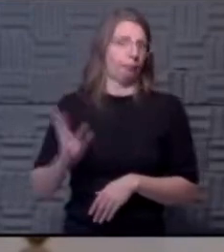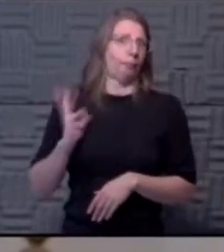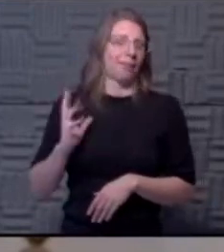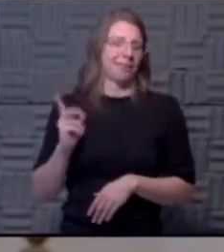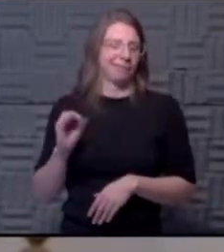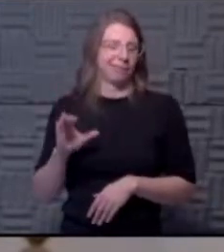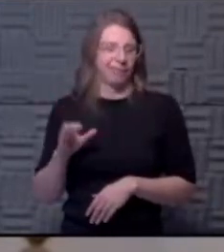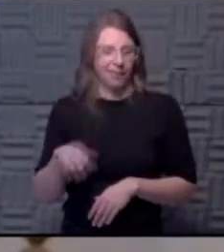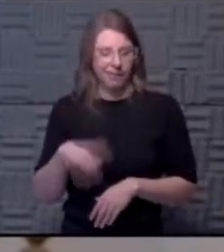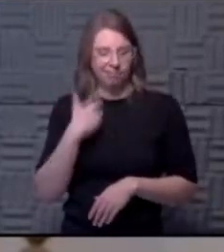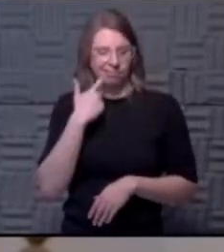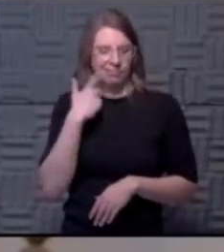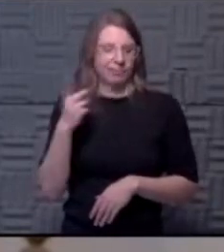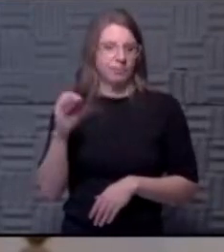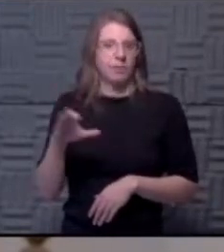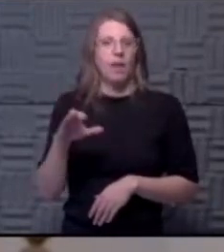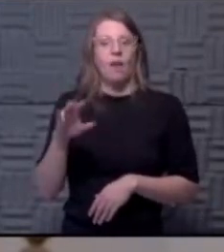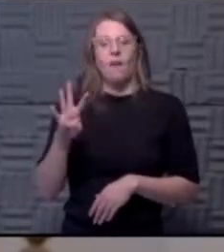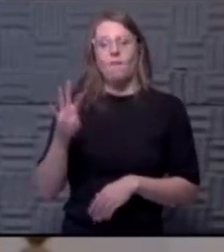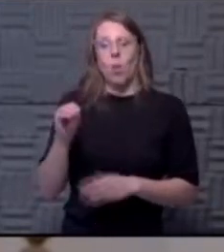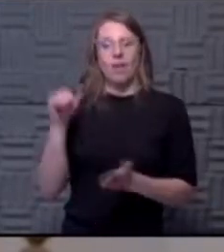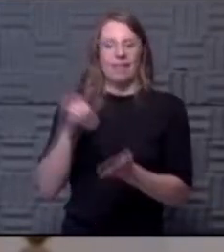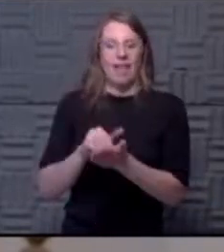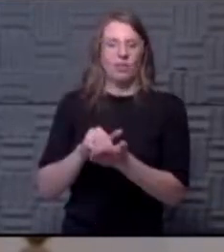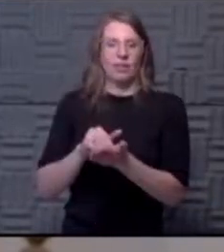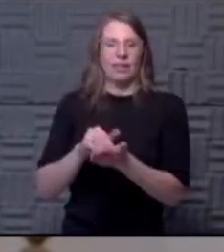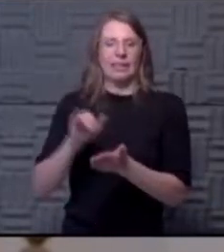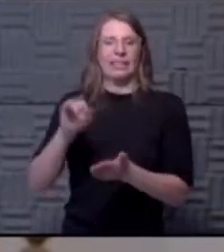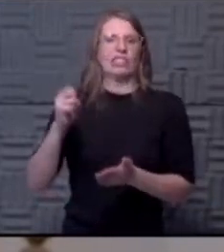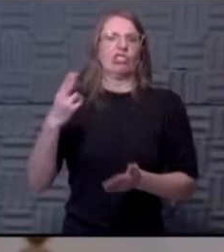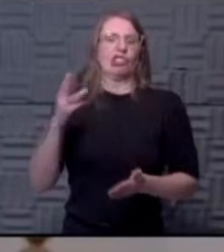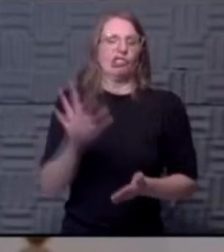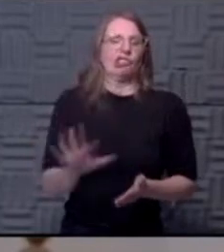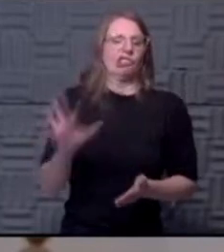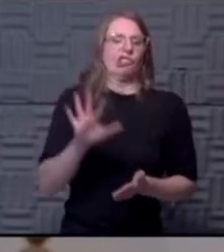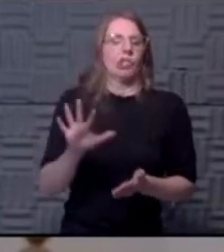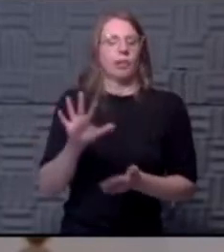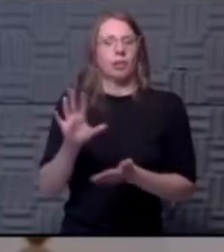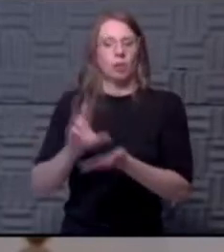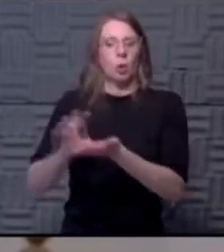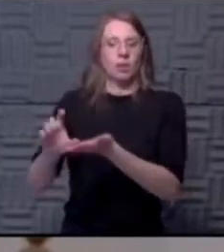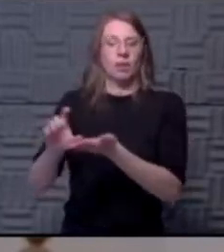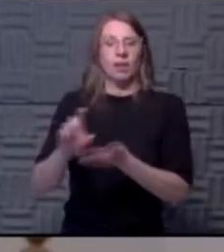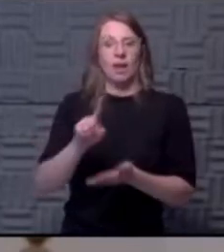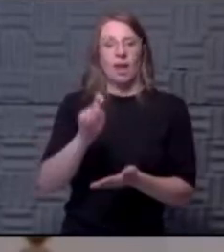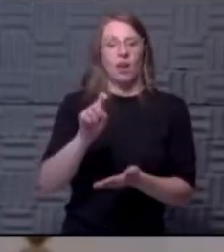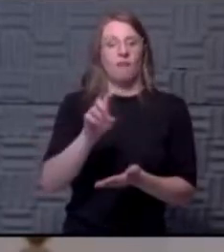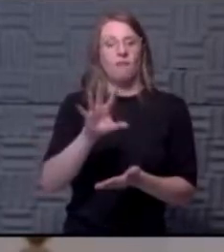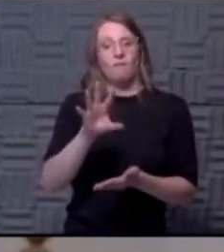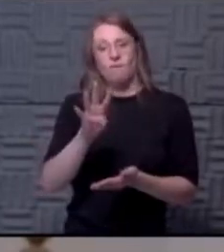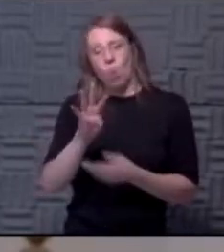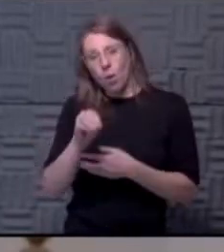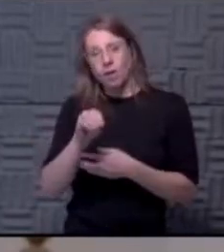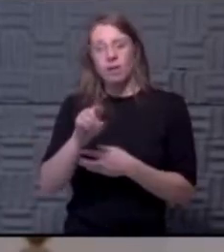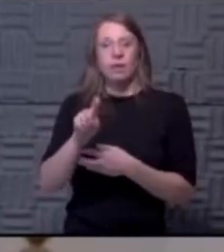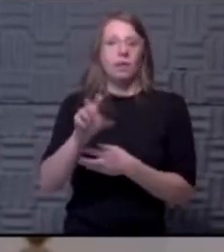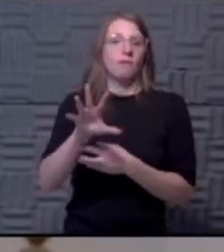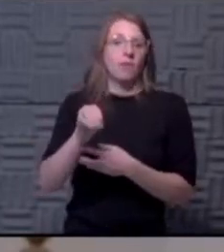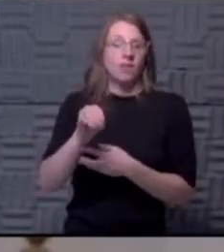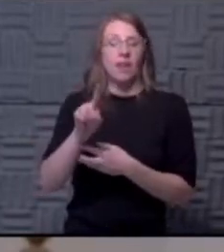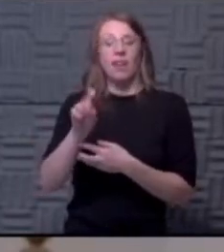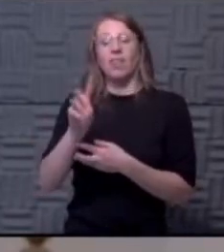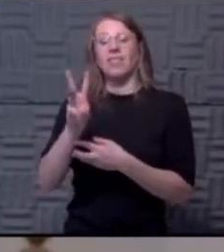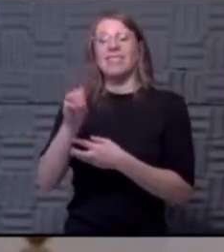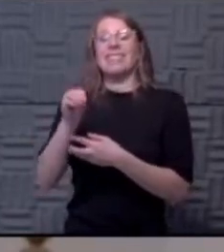had 40,000-ish doses a week coming in, we're looking at 140, 150, 160,000 doses coming in a